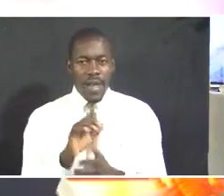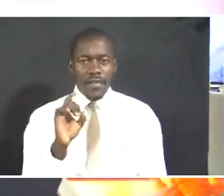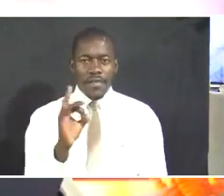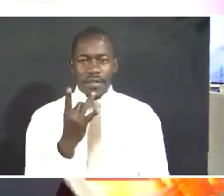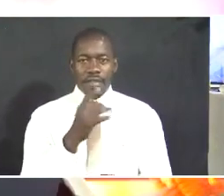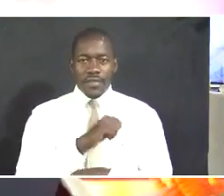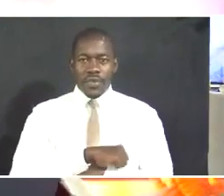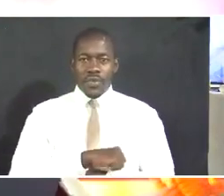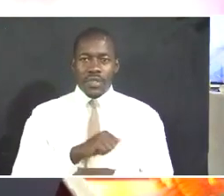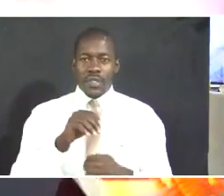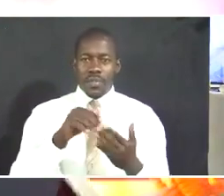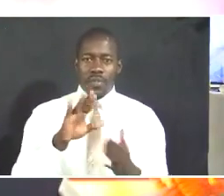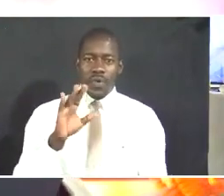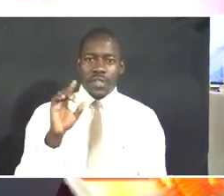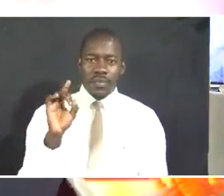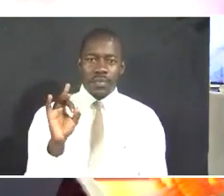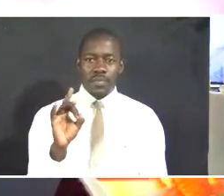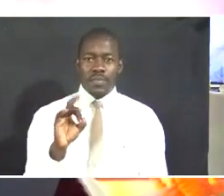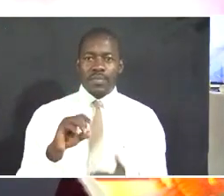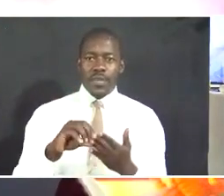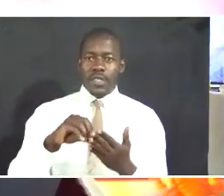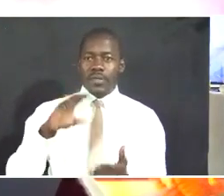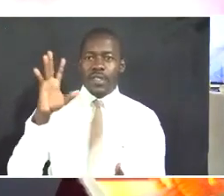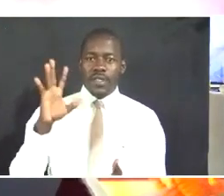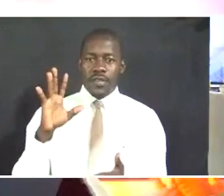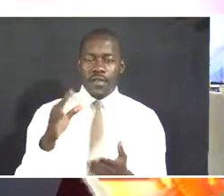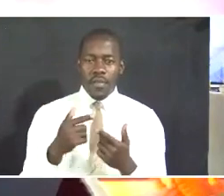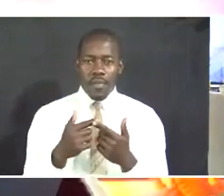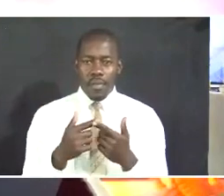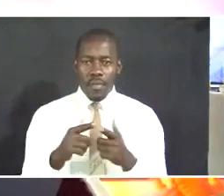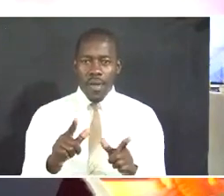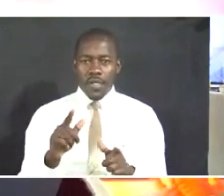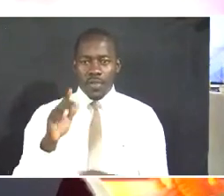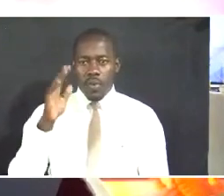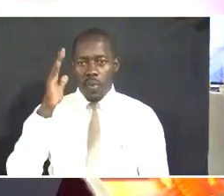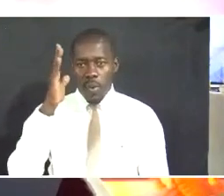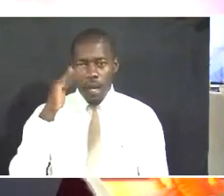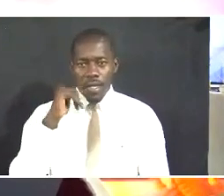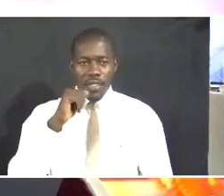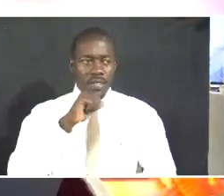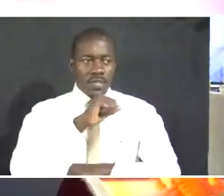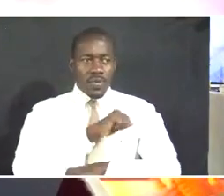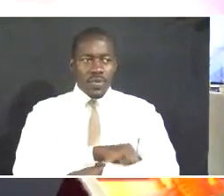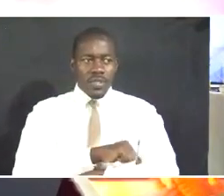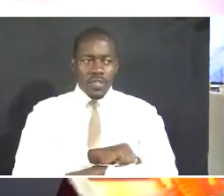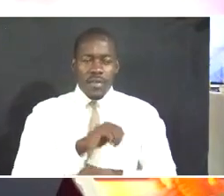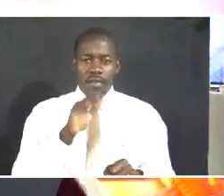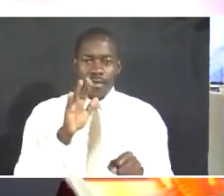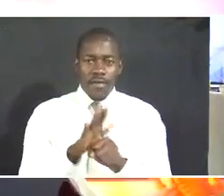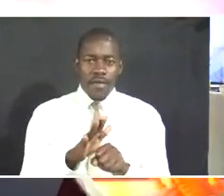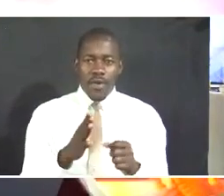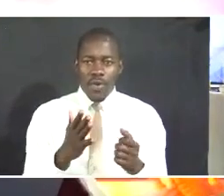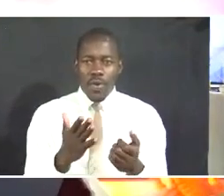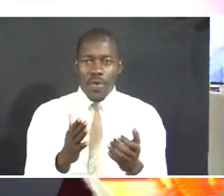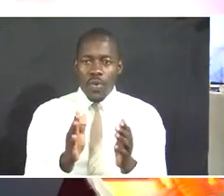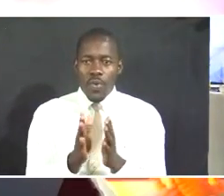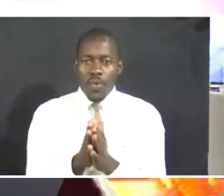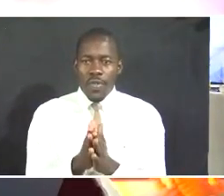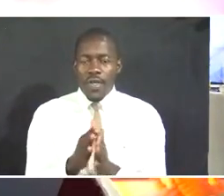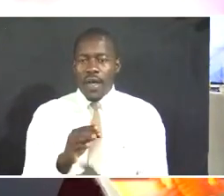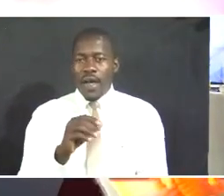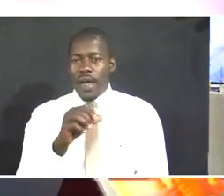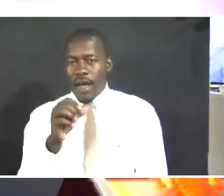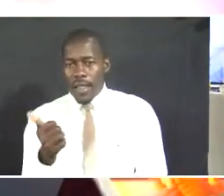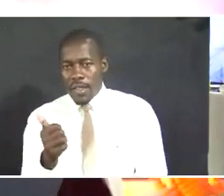how come our schools are filled by non-Adventist? Are you saying Adventists, we are poor to